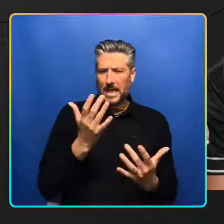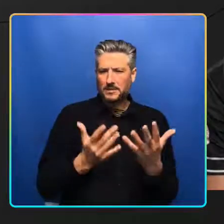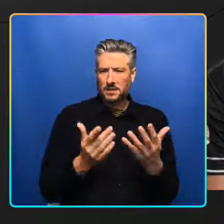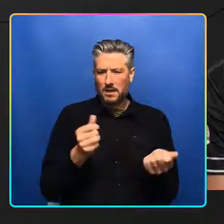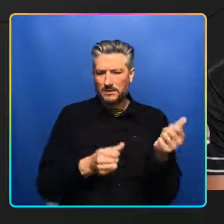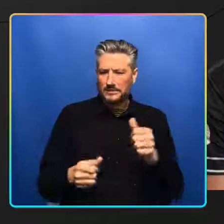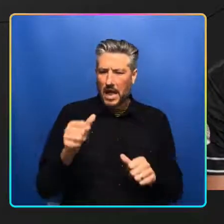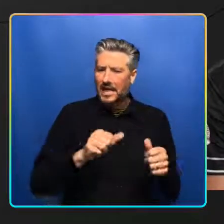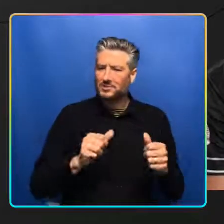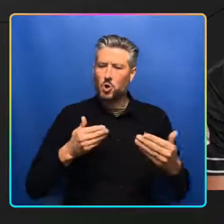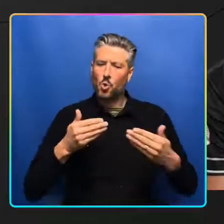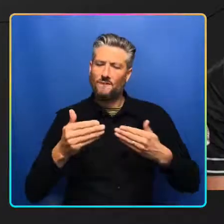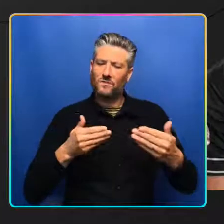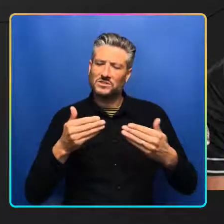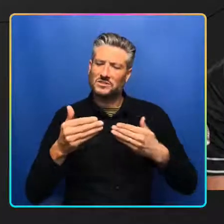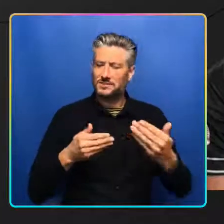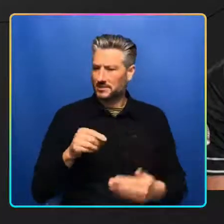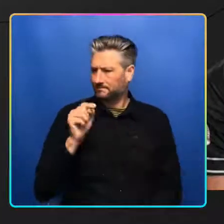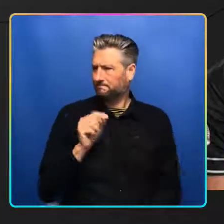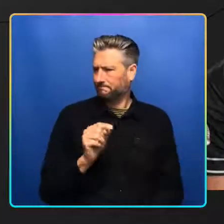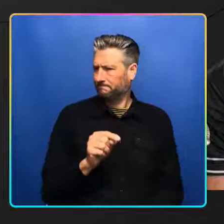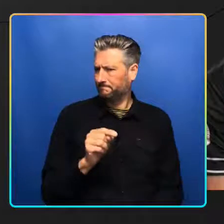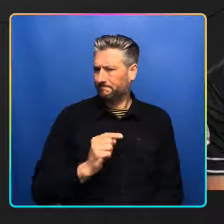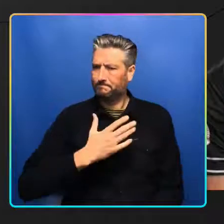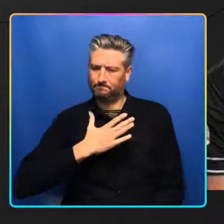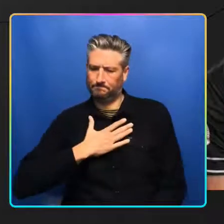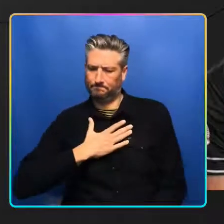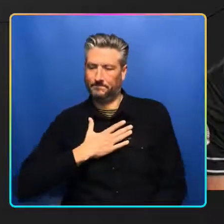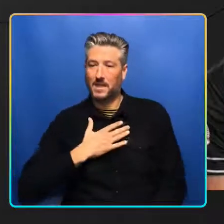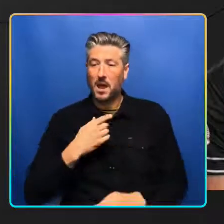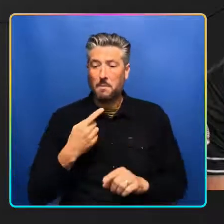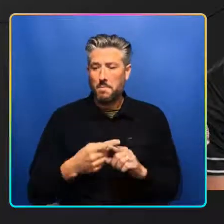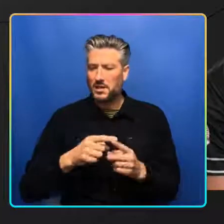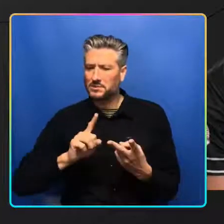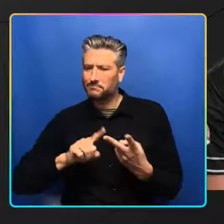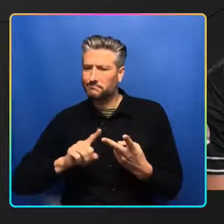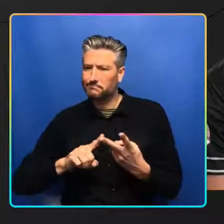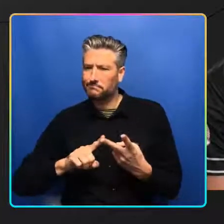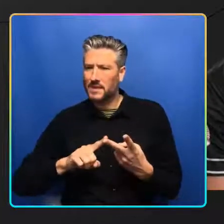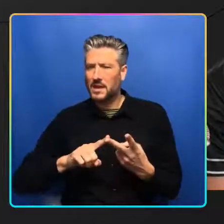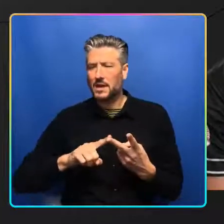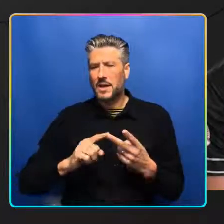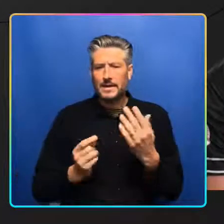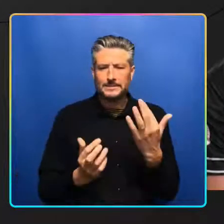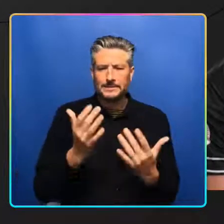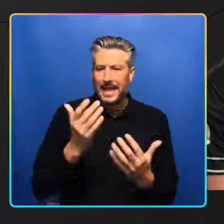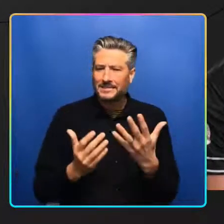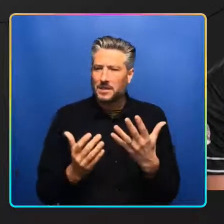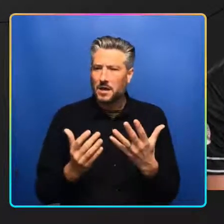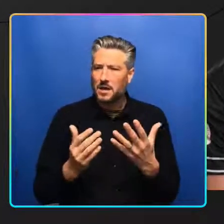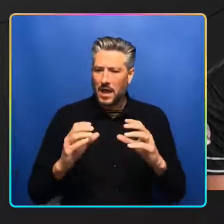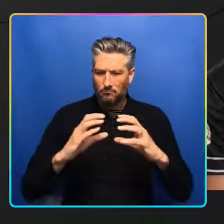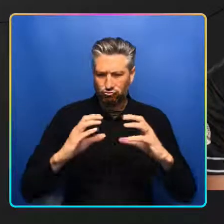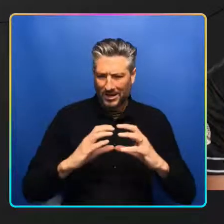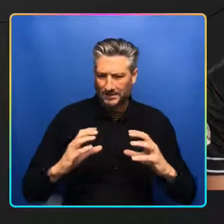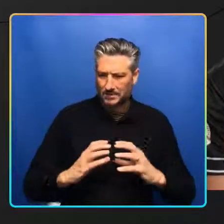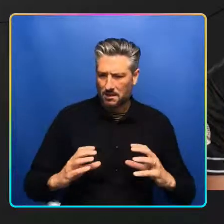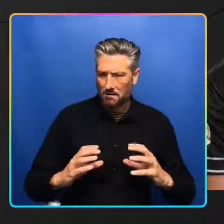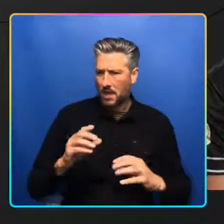then also the data and AI submit from Databricks, that one is a good one as well.